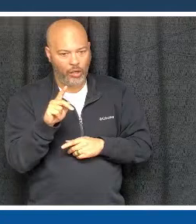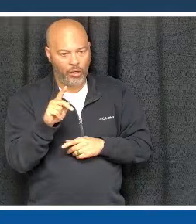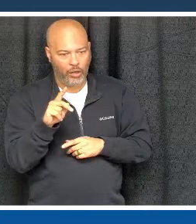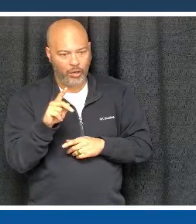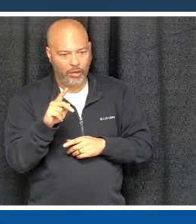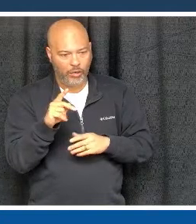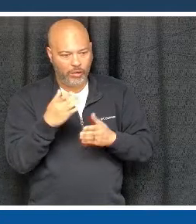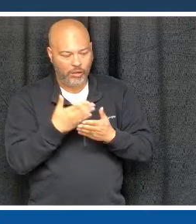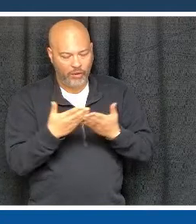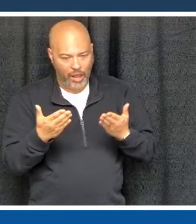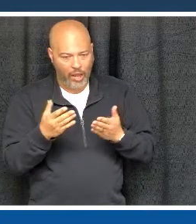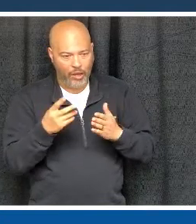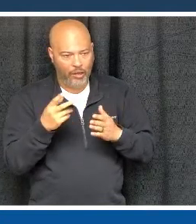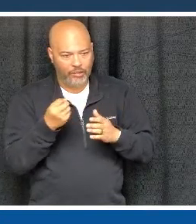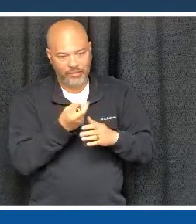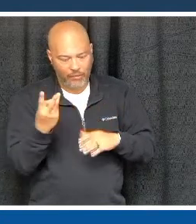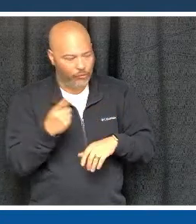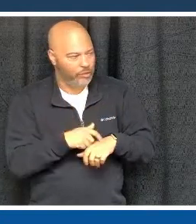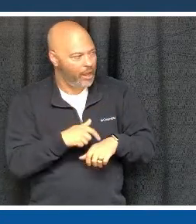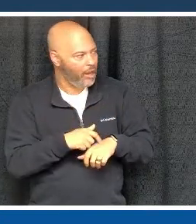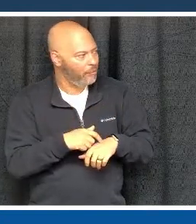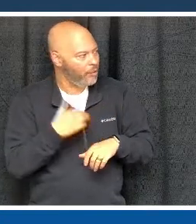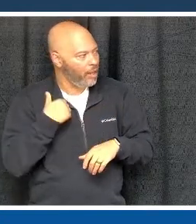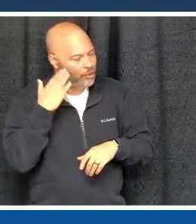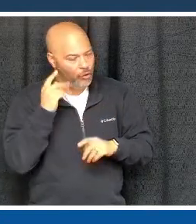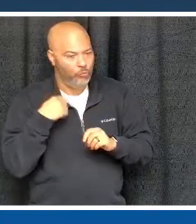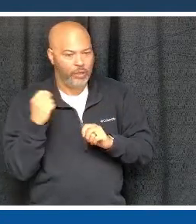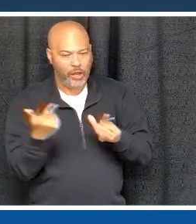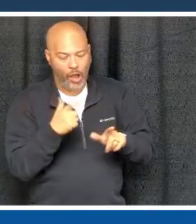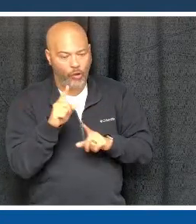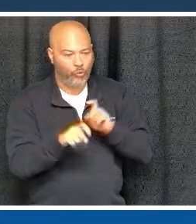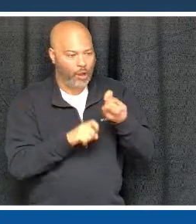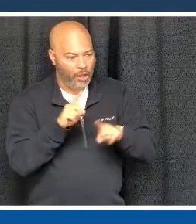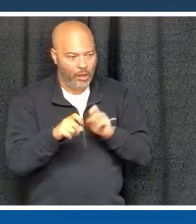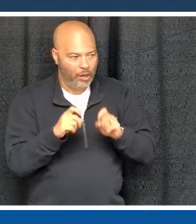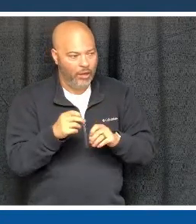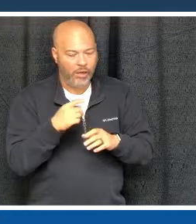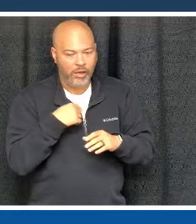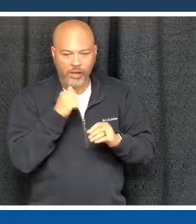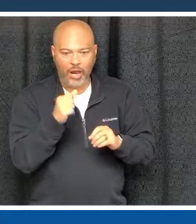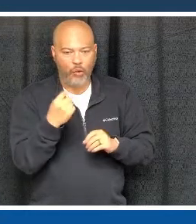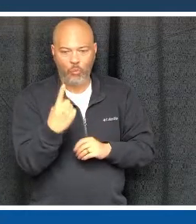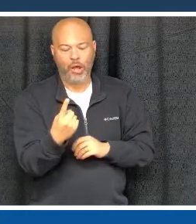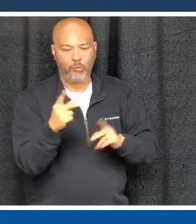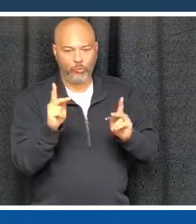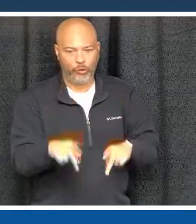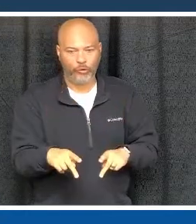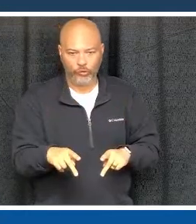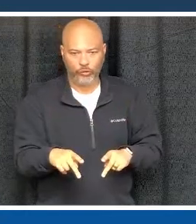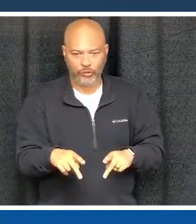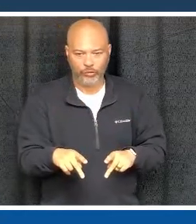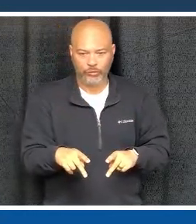several times, and I know that we all asked questions. It wasn't a one-person